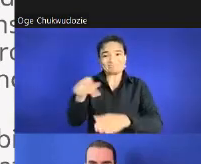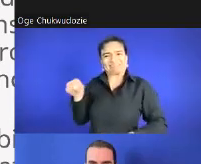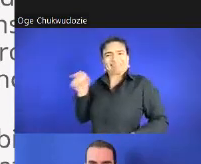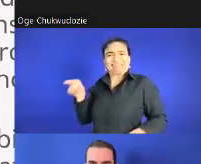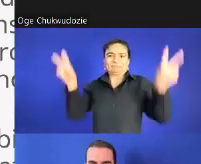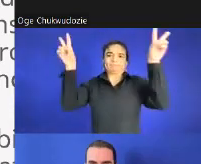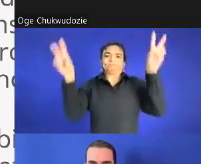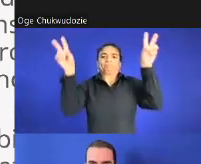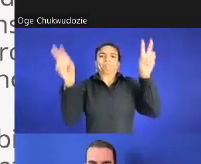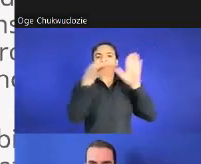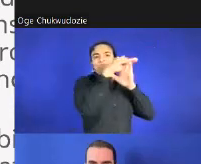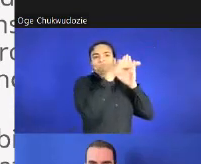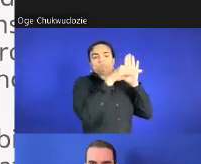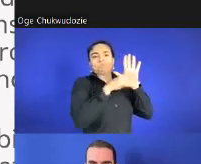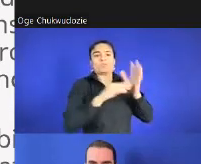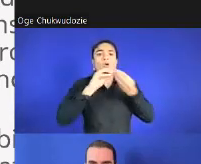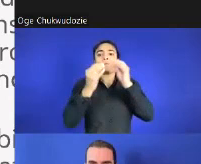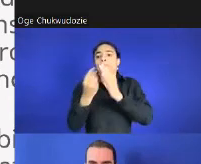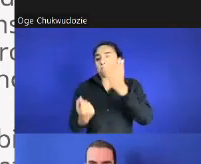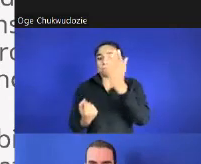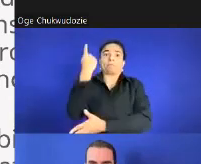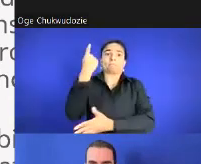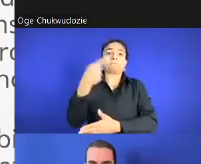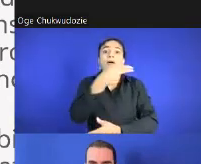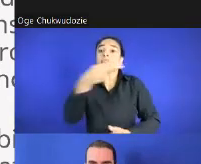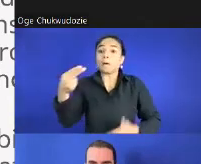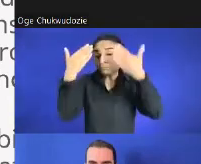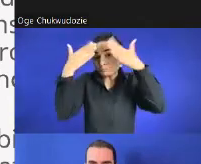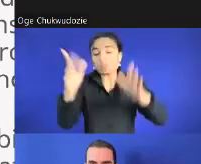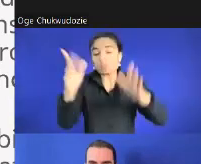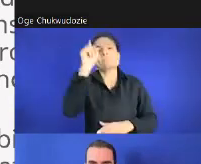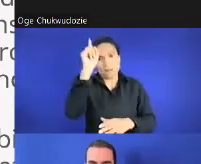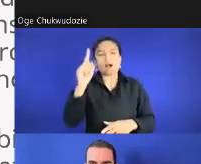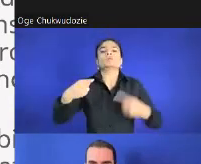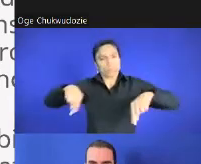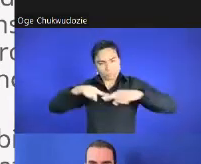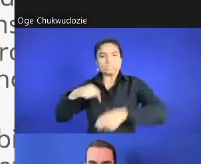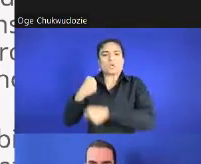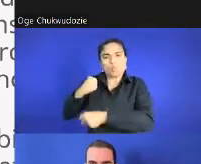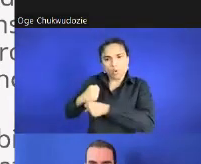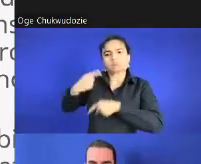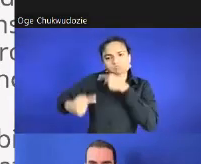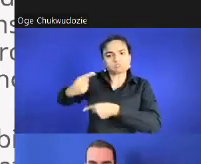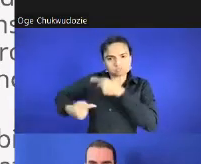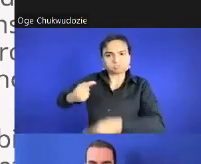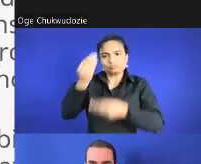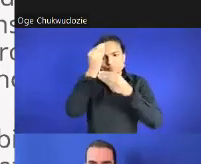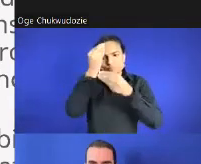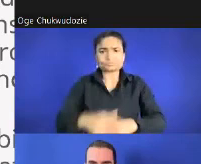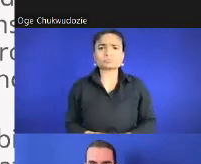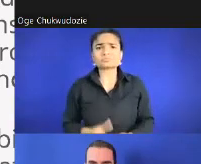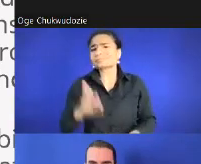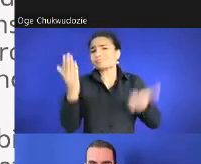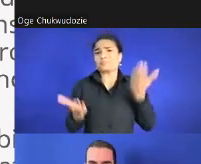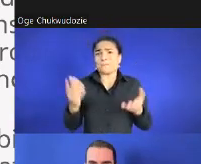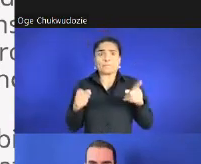of course, if it is sensitive, if the complaint is sensitive. So we have this issue. We're not able to get directly